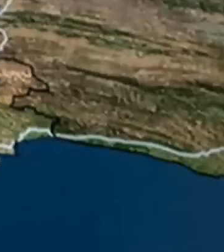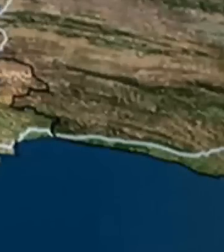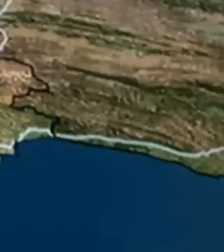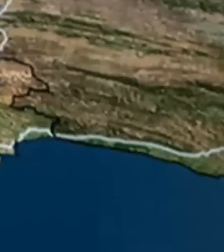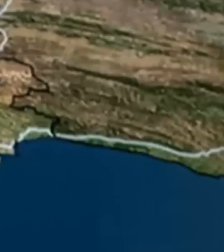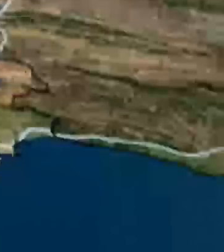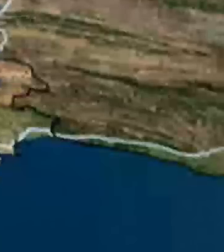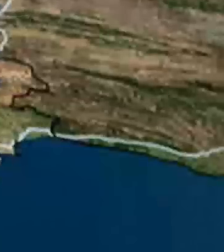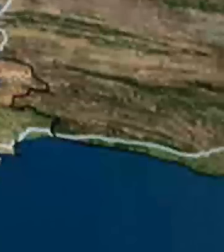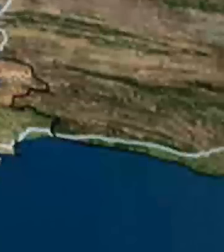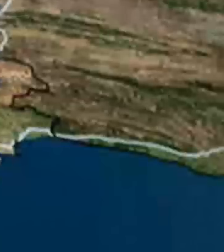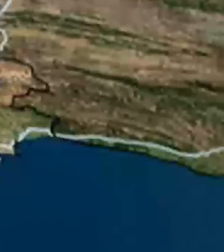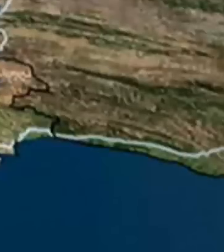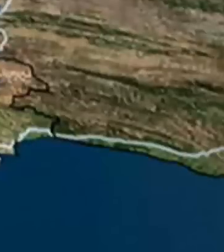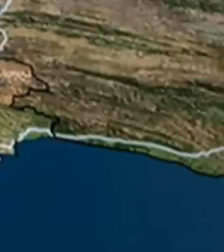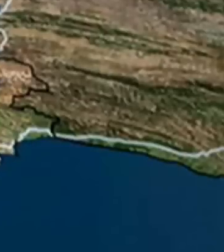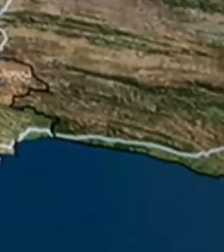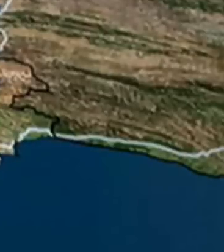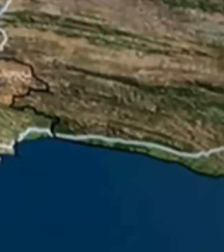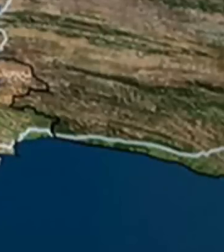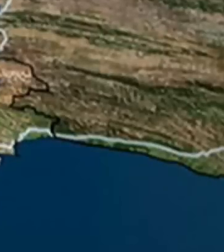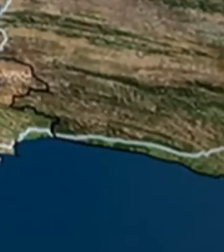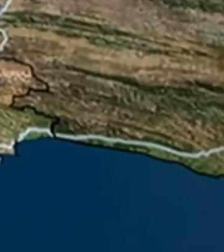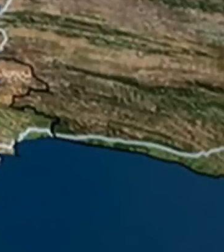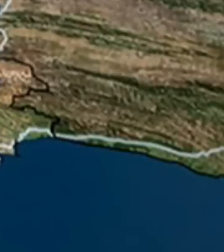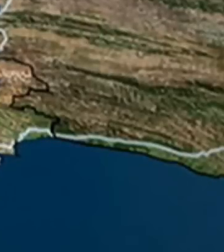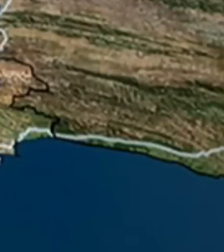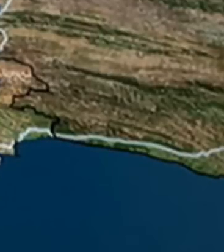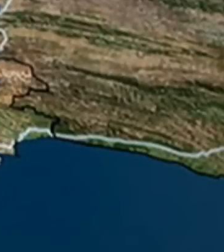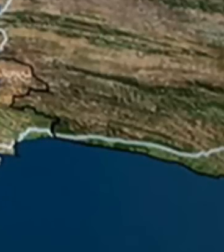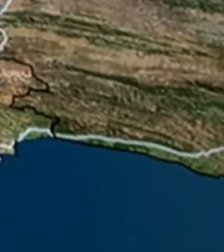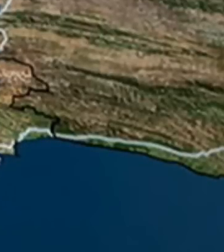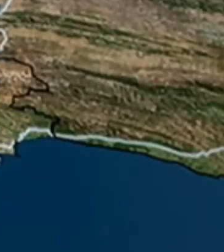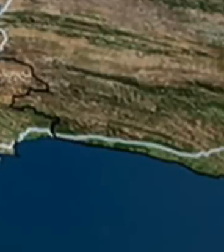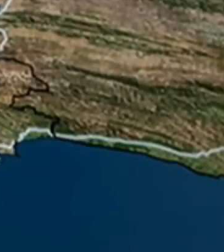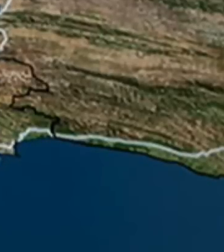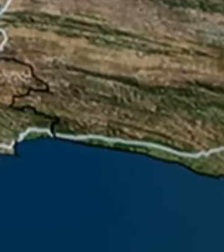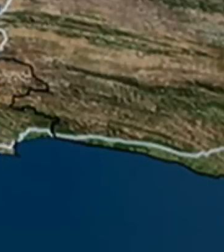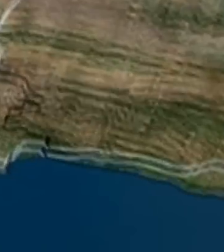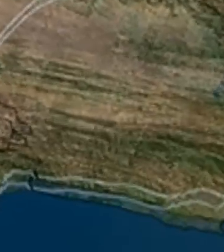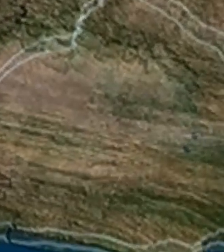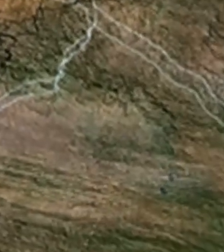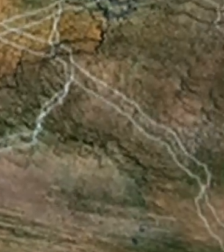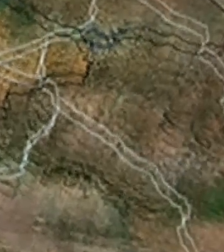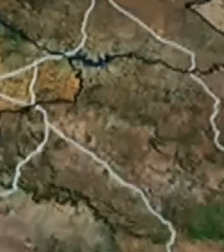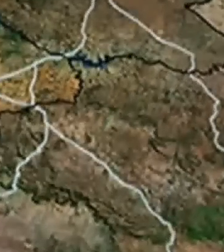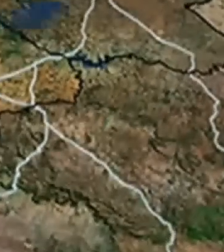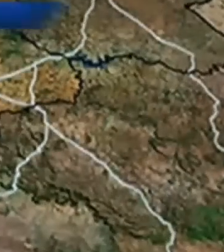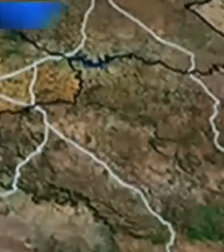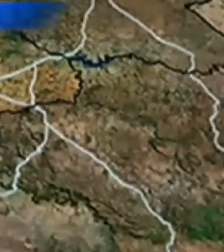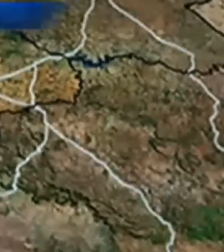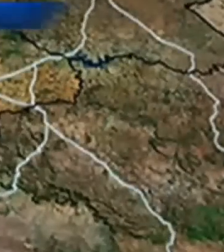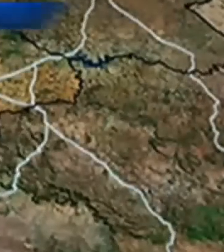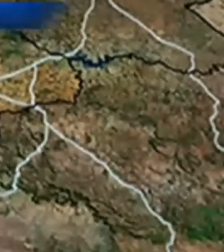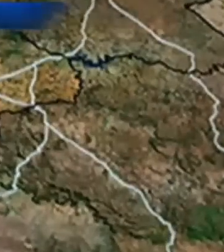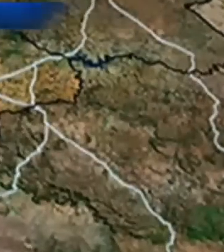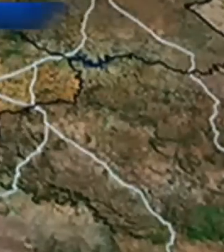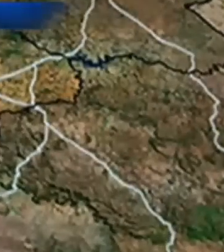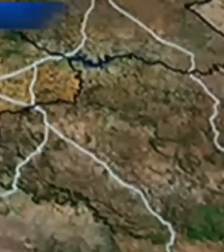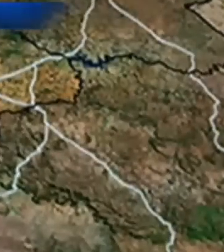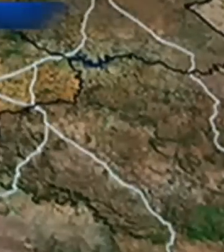gabotse Western Cape go tla sa gabotse ka Cape Town ke tša 30 George 21 Beaufort West ke tša 30 Glen William ke tša 35 Northern